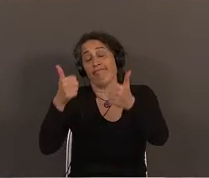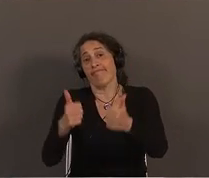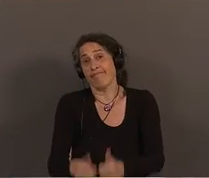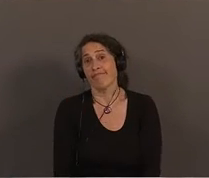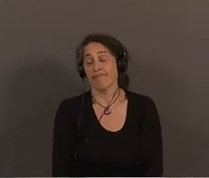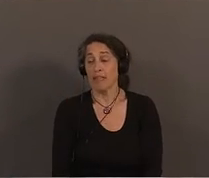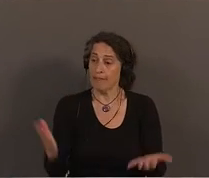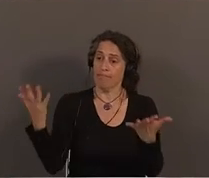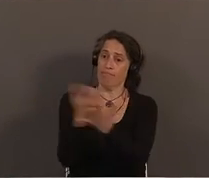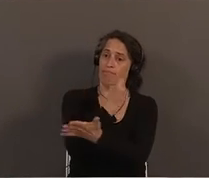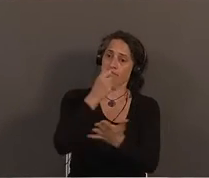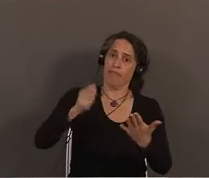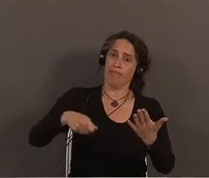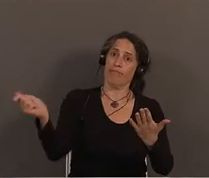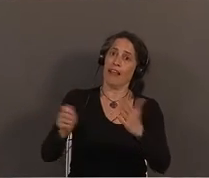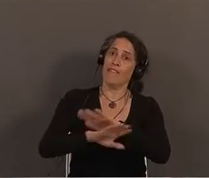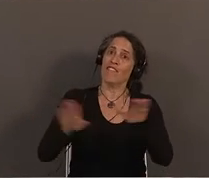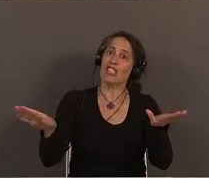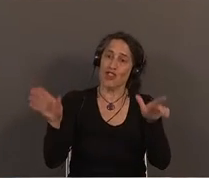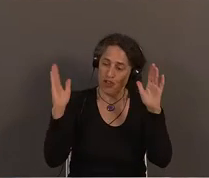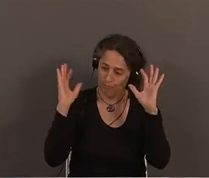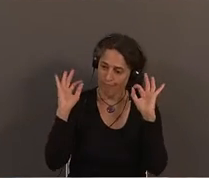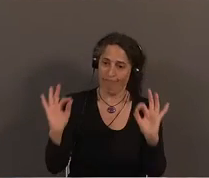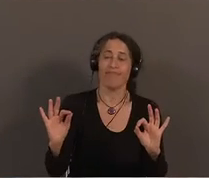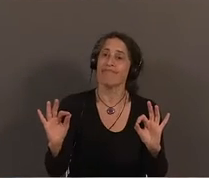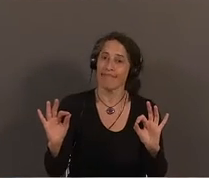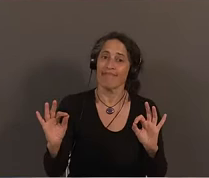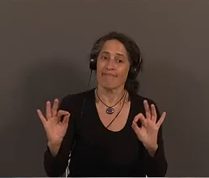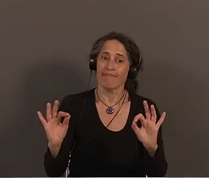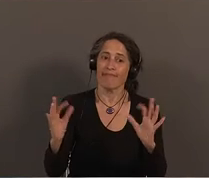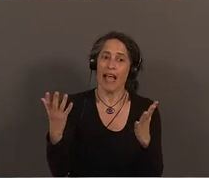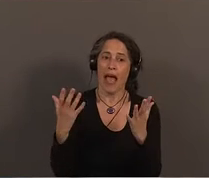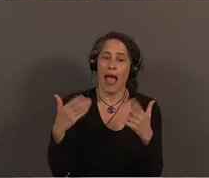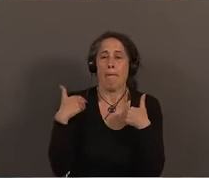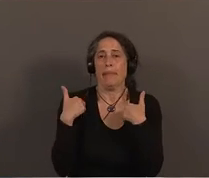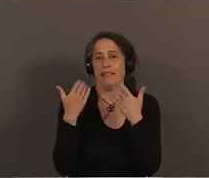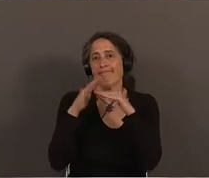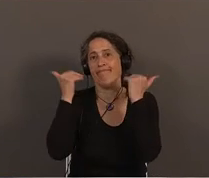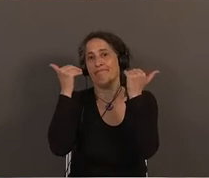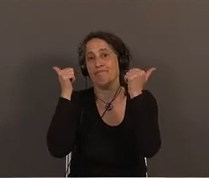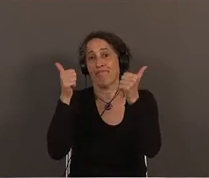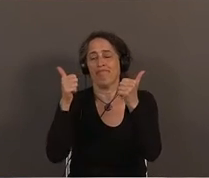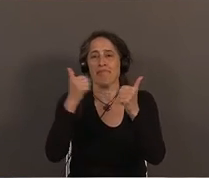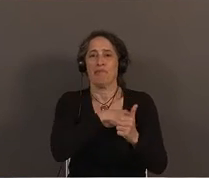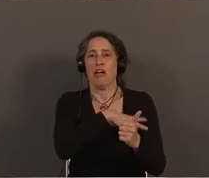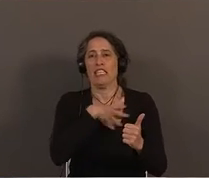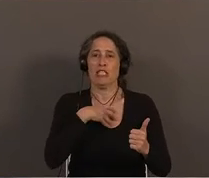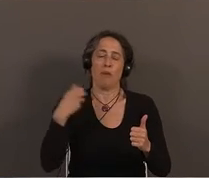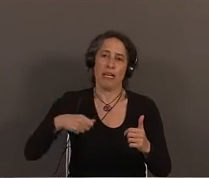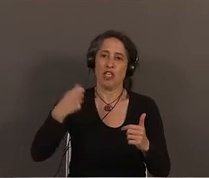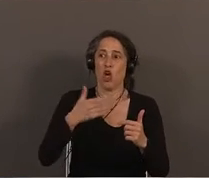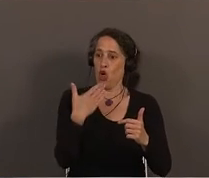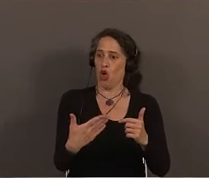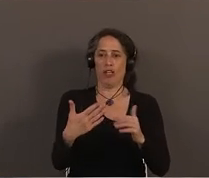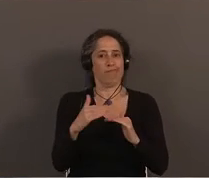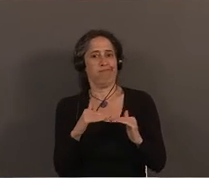from a more tactical, let's say, point of view to make sure that we did quite well in order to start our presidency in a, on a good note